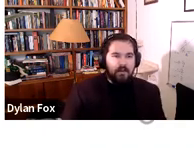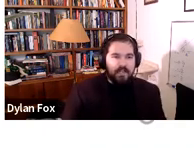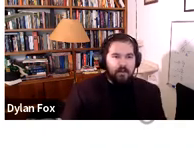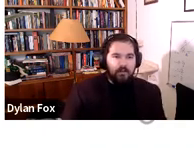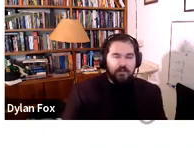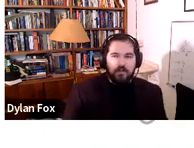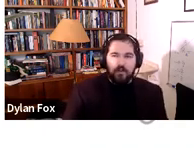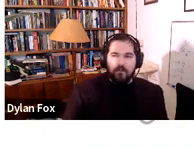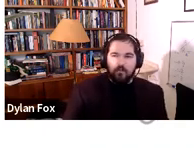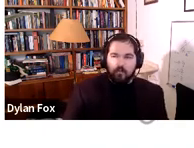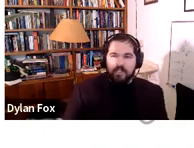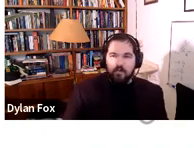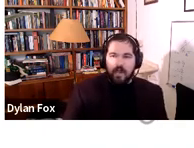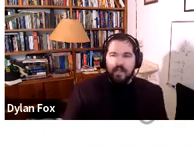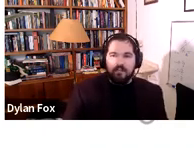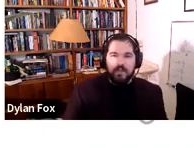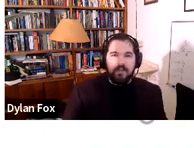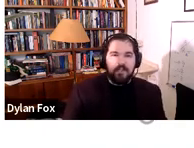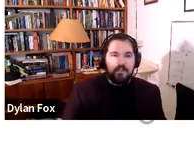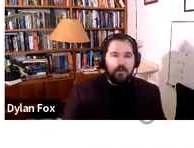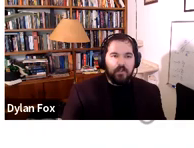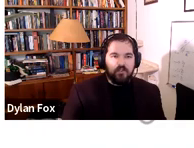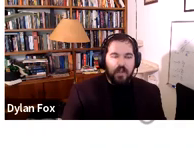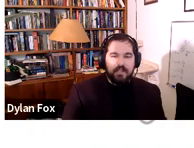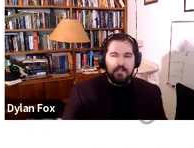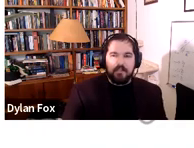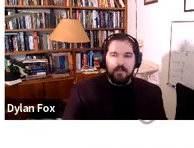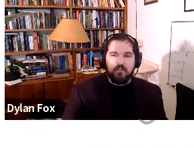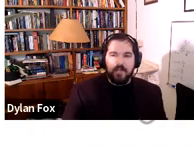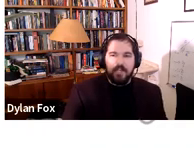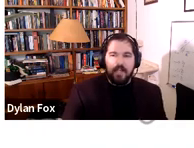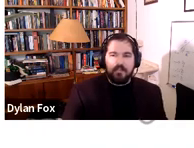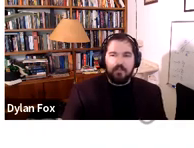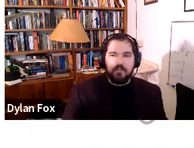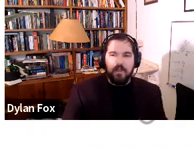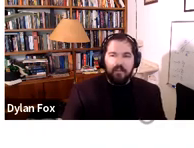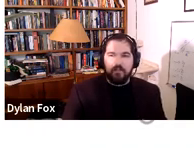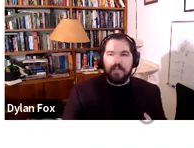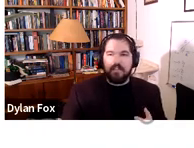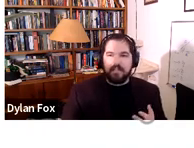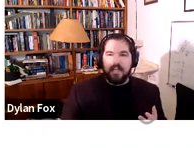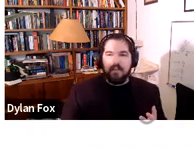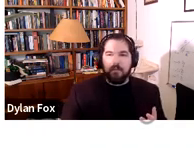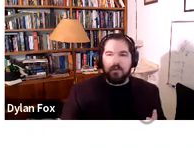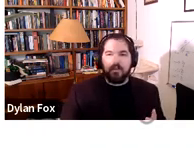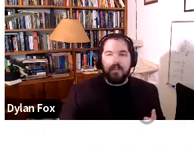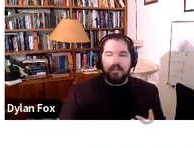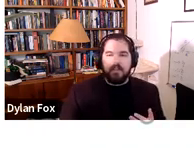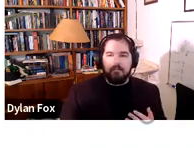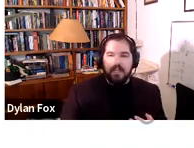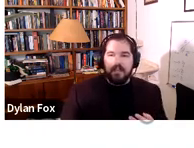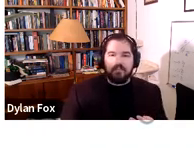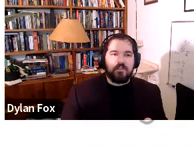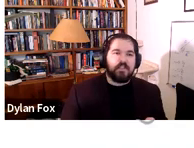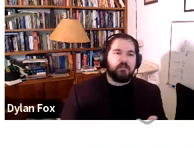And our stakeholders are really wide and varied. You know, we're trying to make sure we connect to everybody that needs to have a part